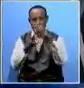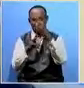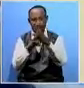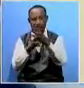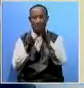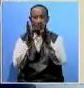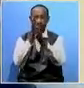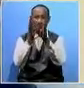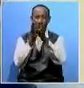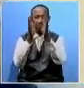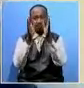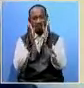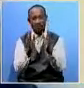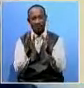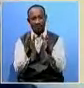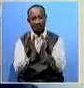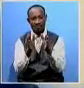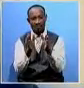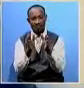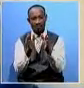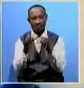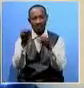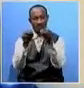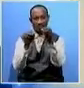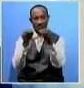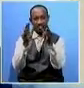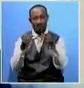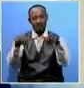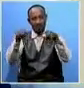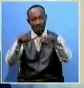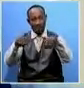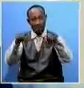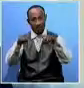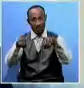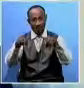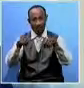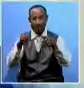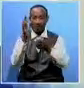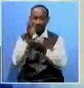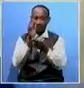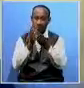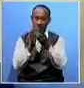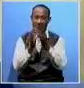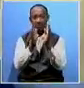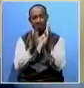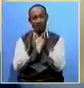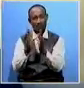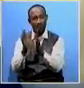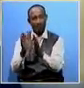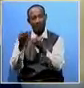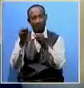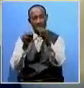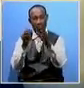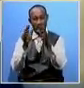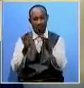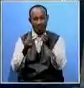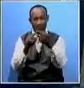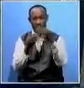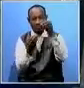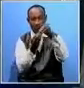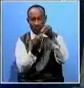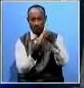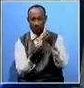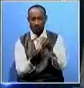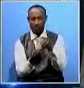startups, company managers from local sustainable development players, and managers from Total